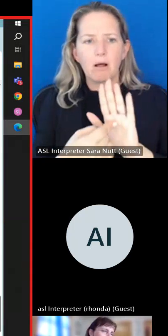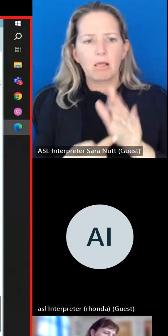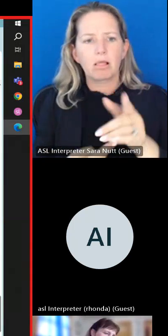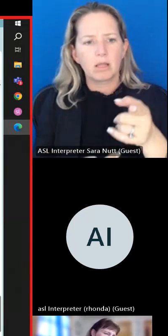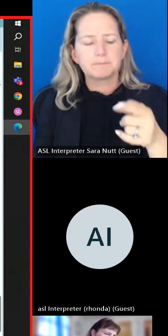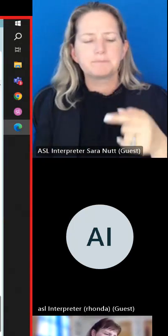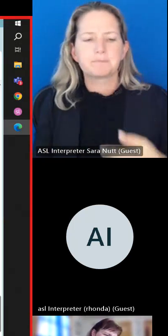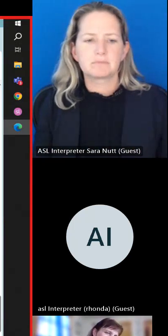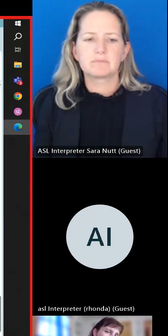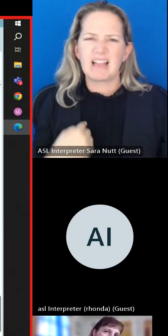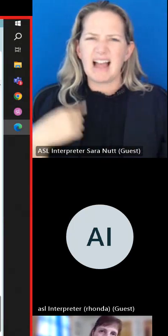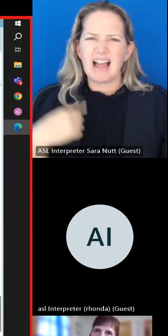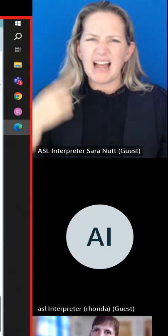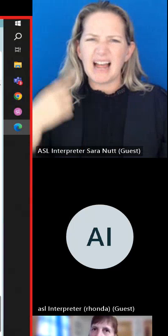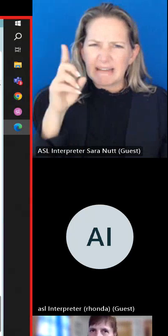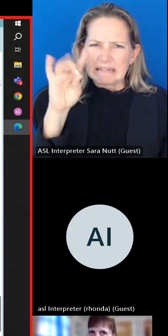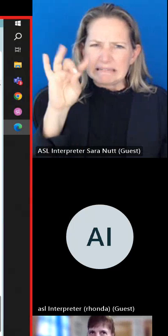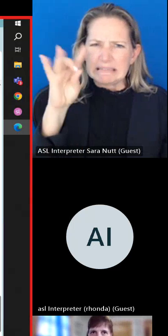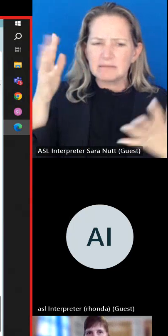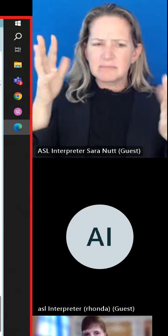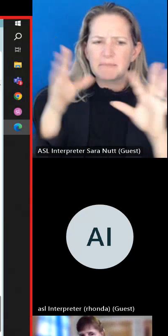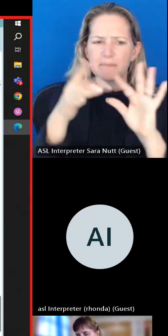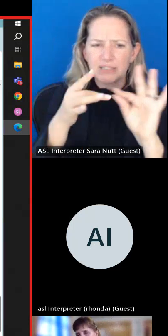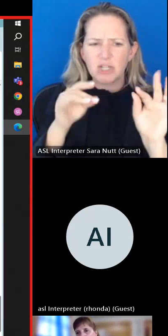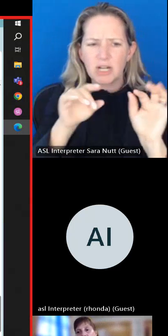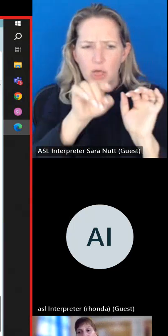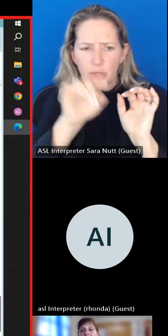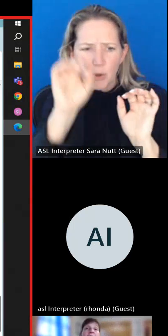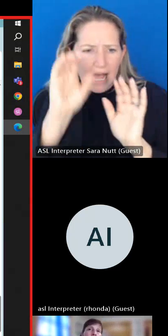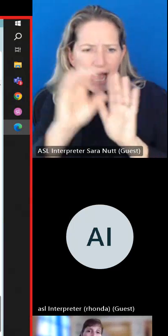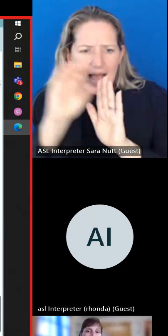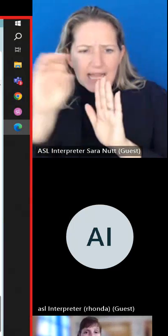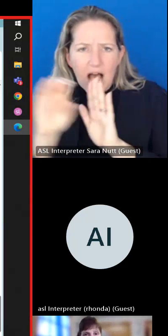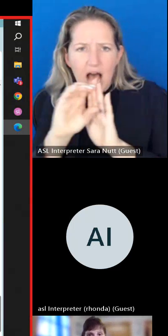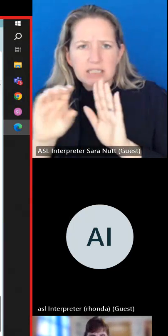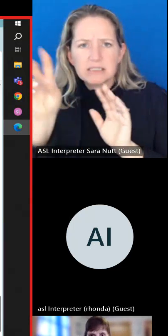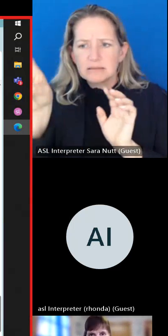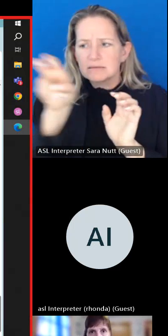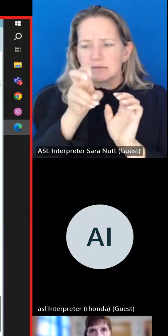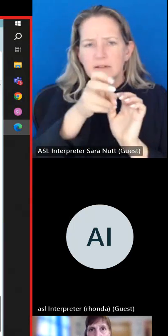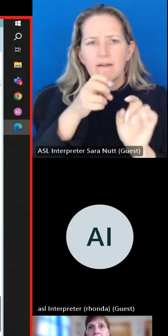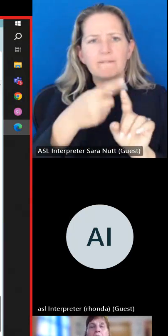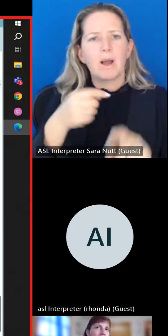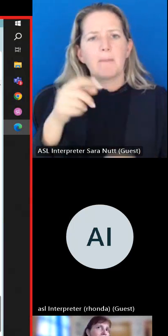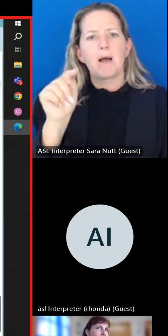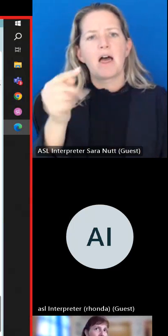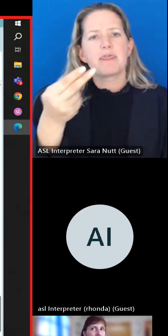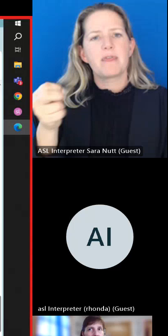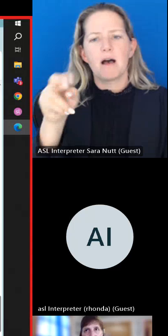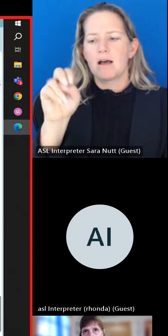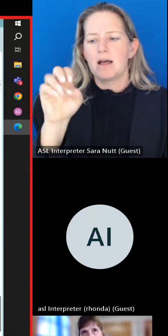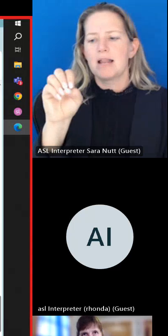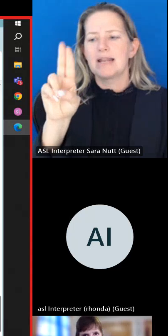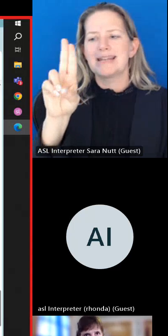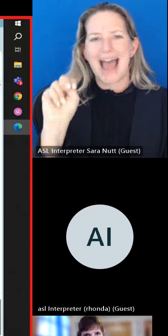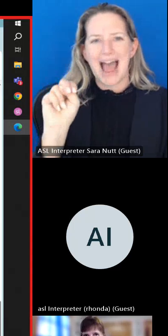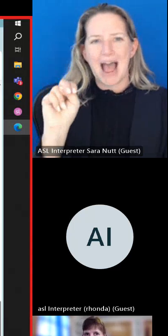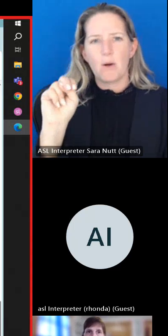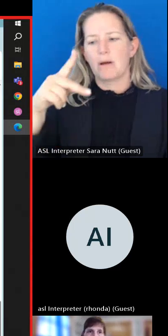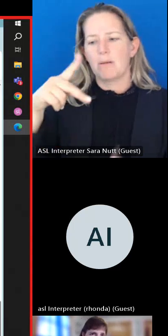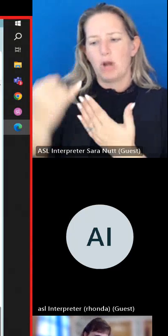I think I mentioned earlier, these little icons came from a site called thenounproject.com. It's a good place to